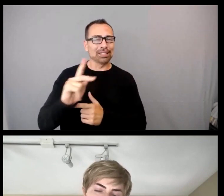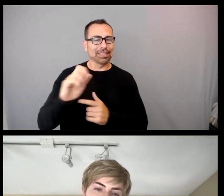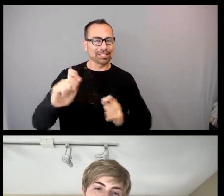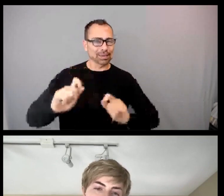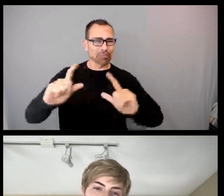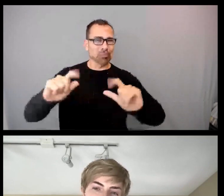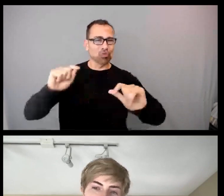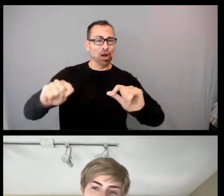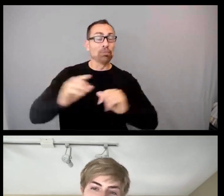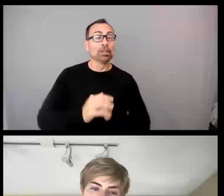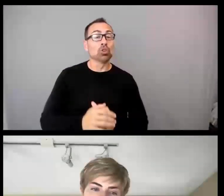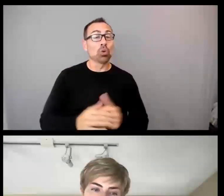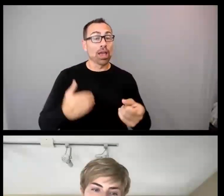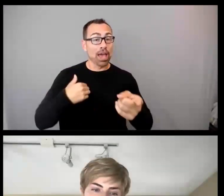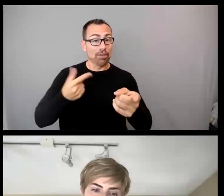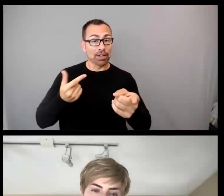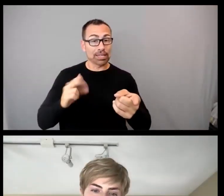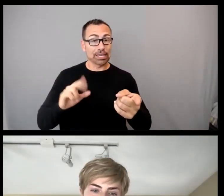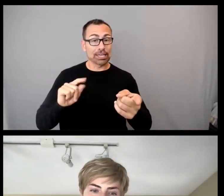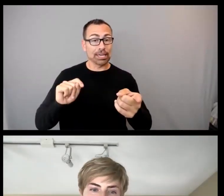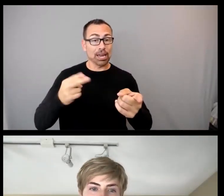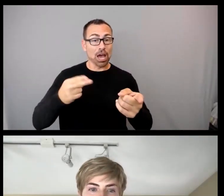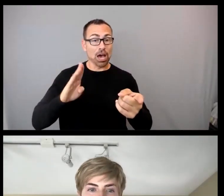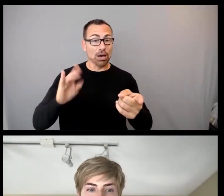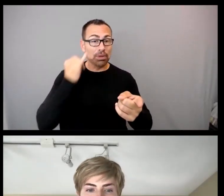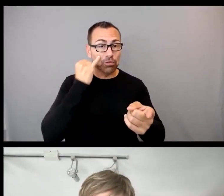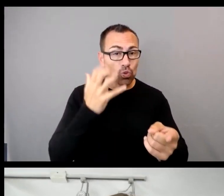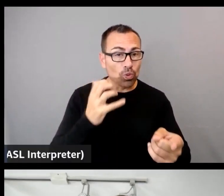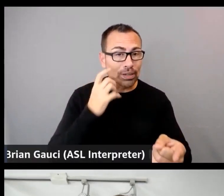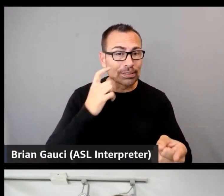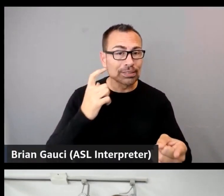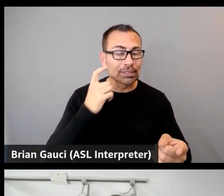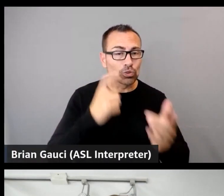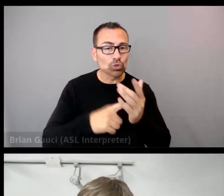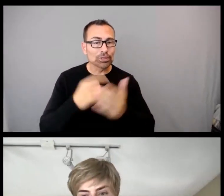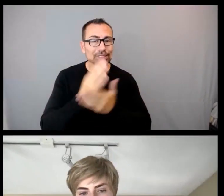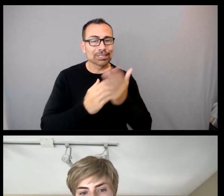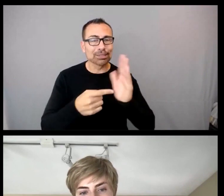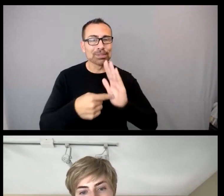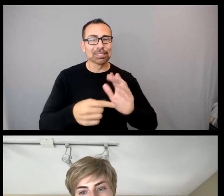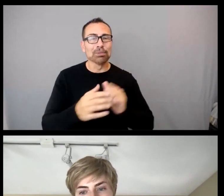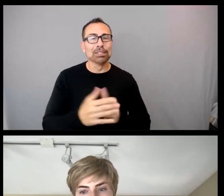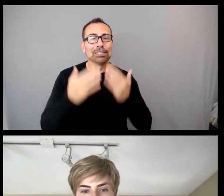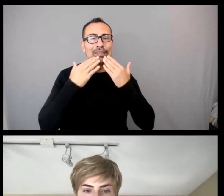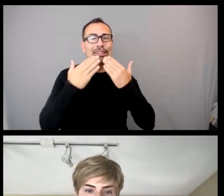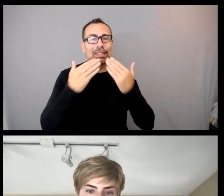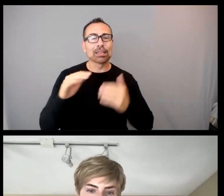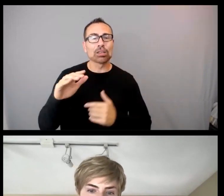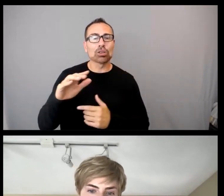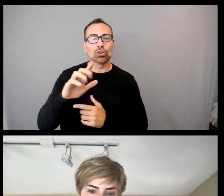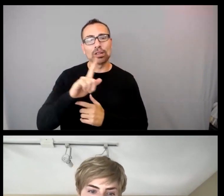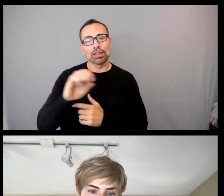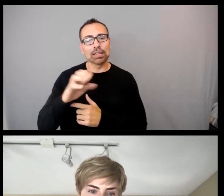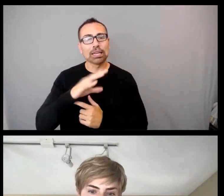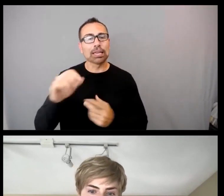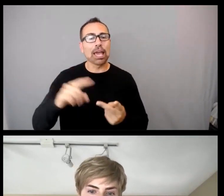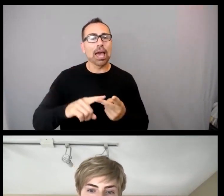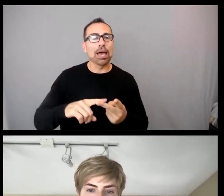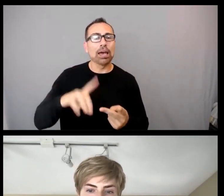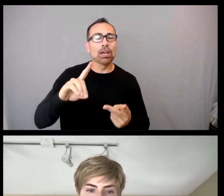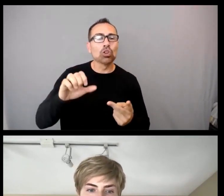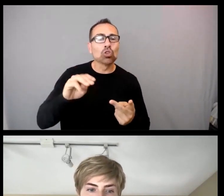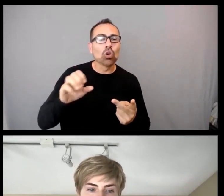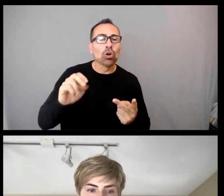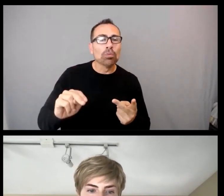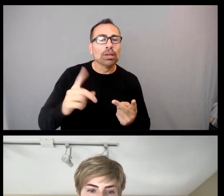if you want to see some examples. Thank you so much, Lee. And Domin was also sharing, you can go to